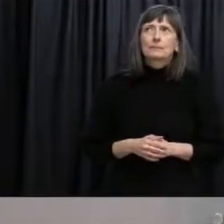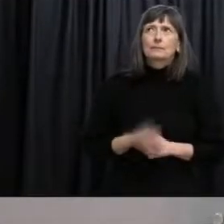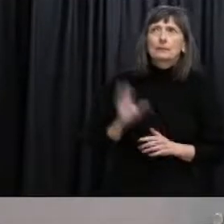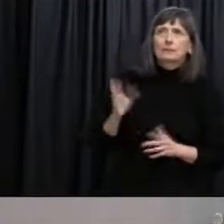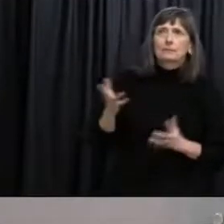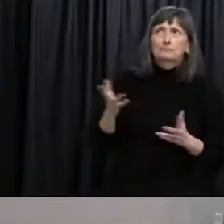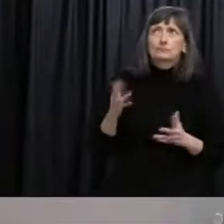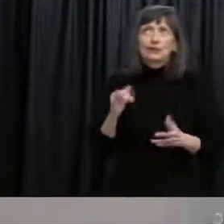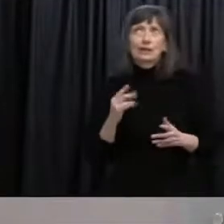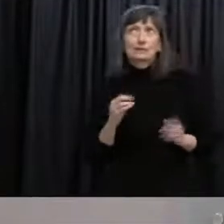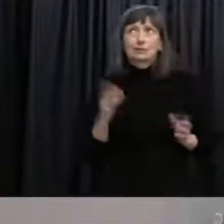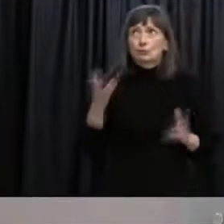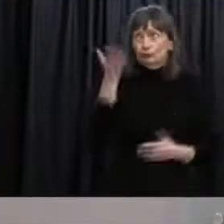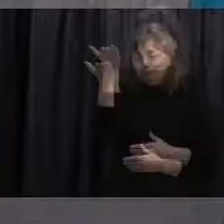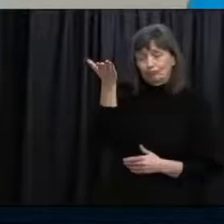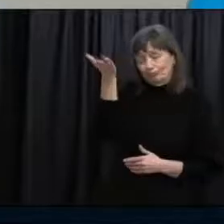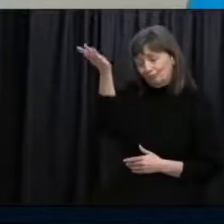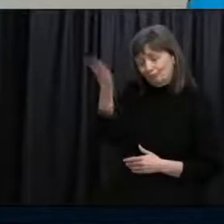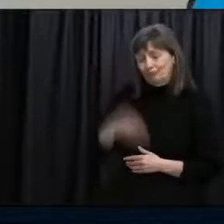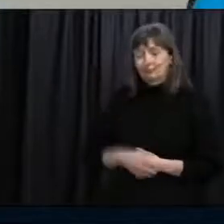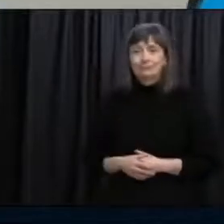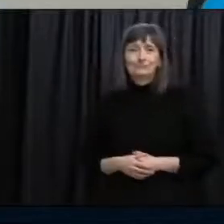Go ahead, Minister. Janice? No, sorry. Go ahead.